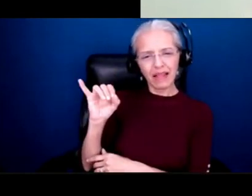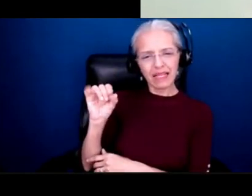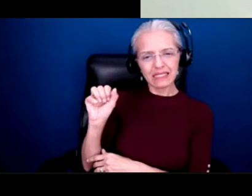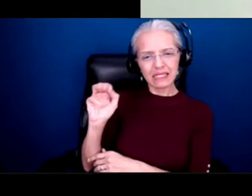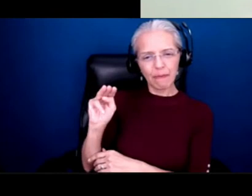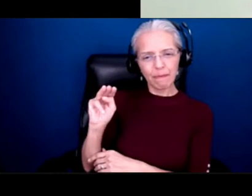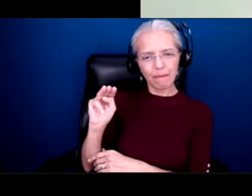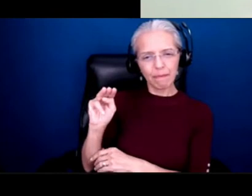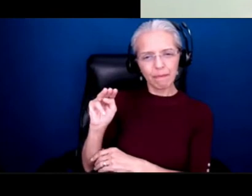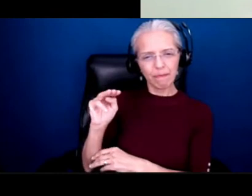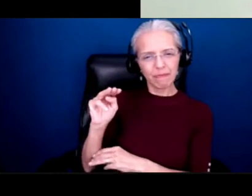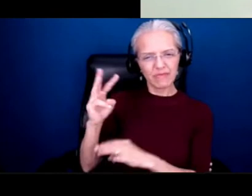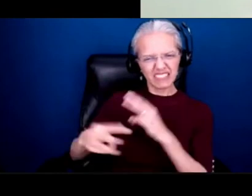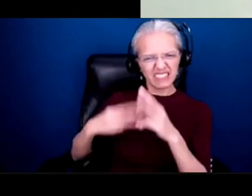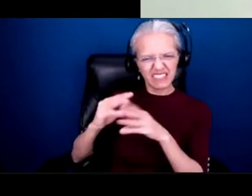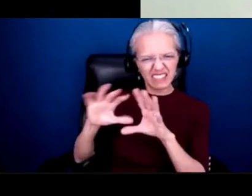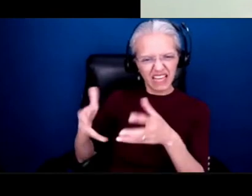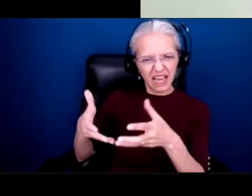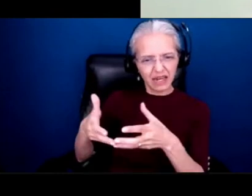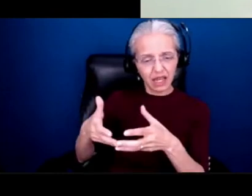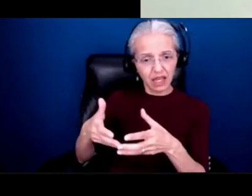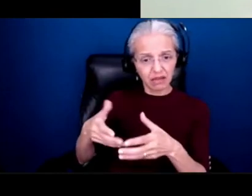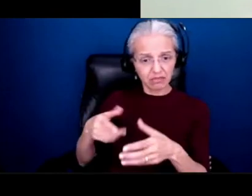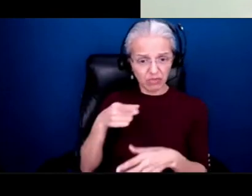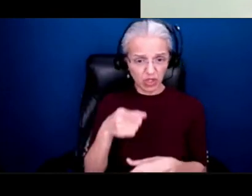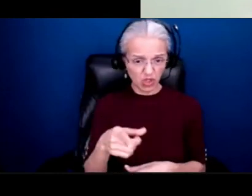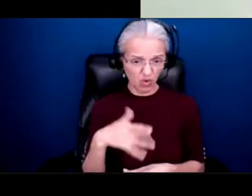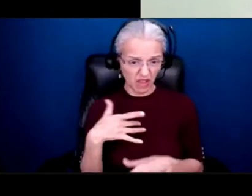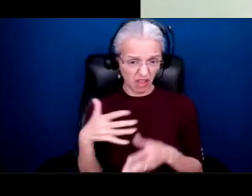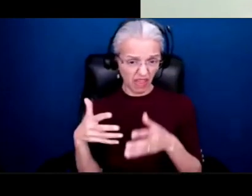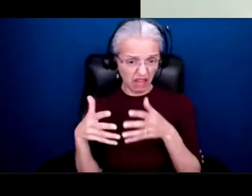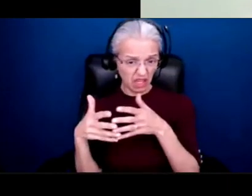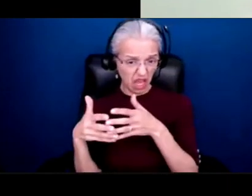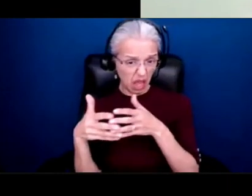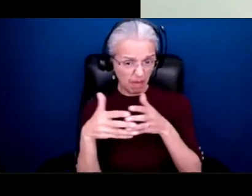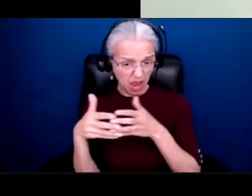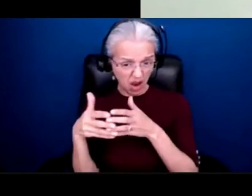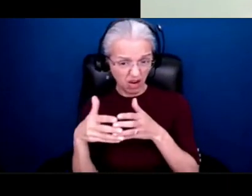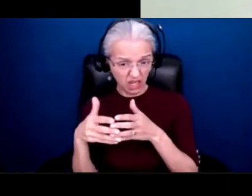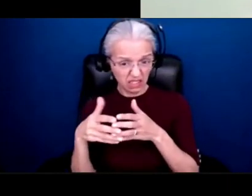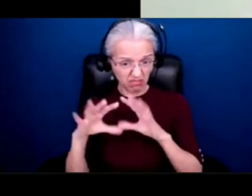And would you identify the American society as ableism?